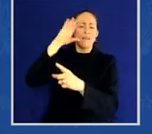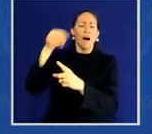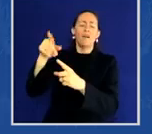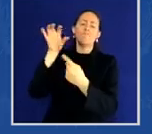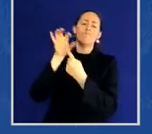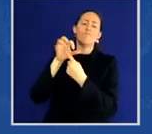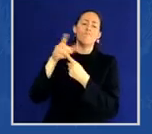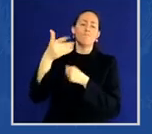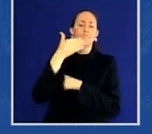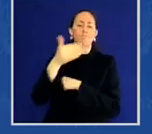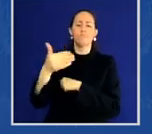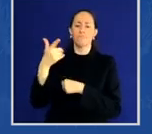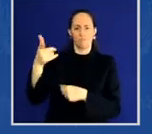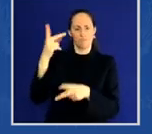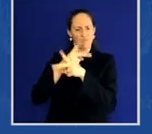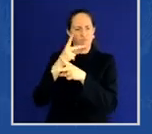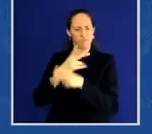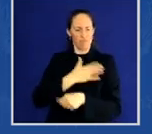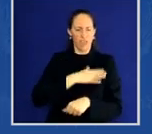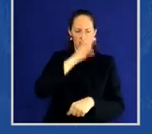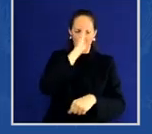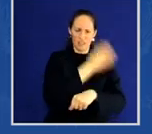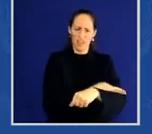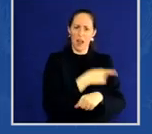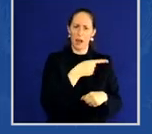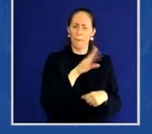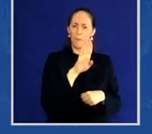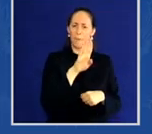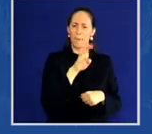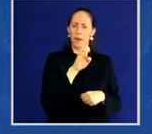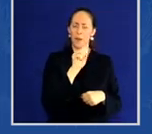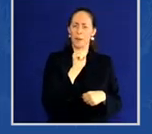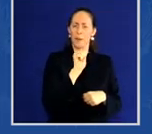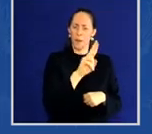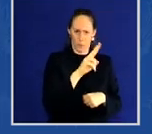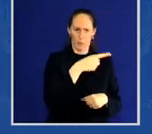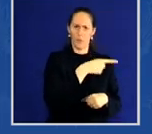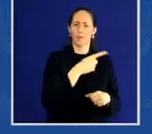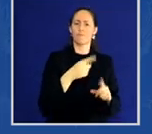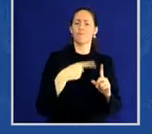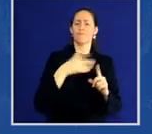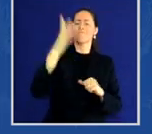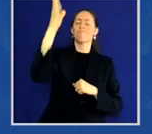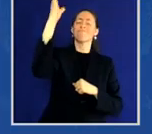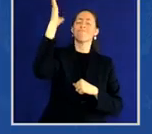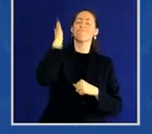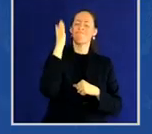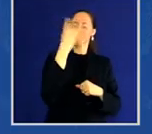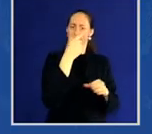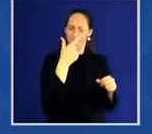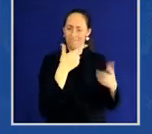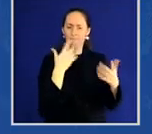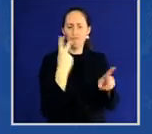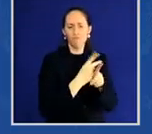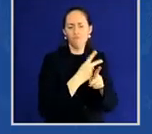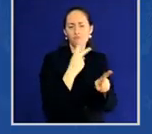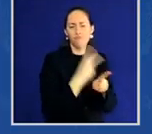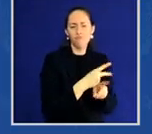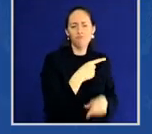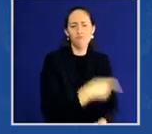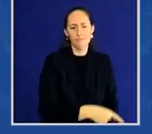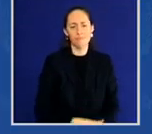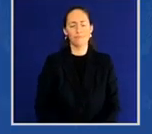Beau, when he was attorney general. Thank you very much. And also Dwight Evans. Dwight's here. You can't miss Dwight. Come on, Dwight, stand up here,